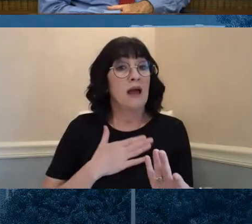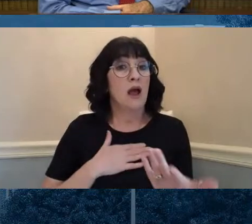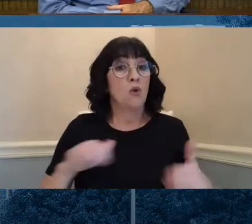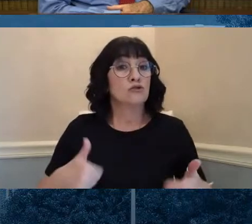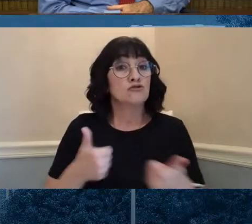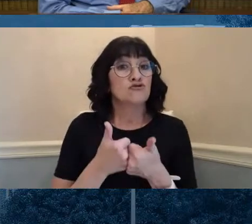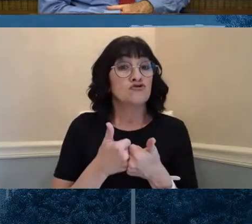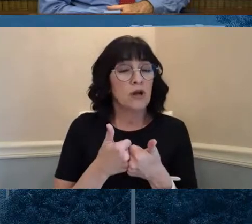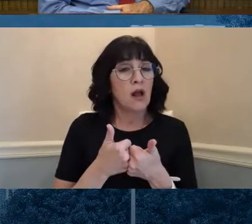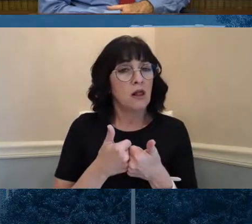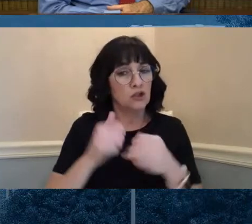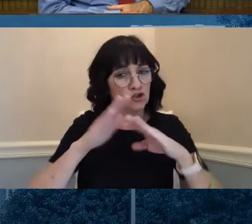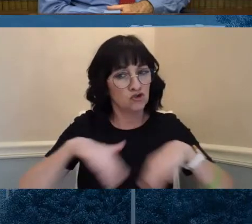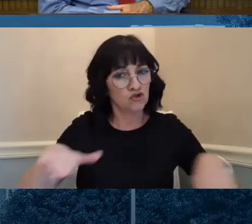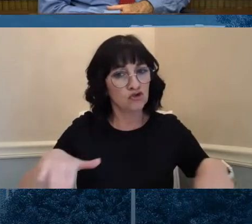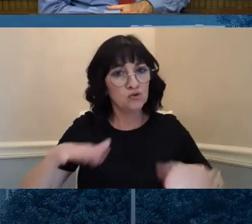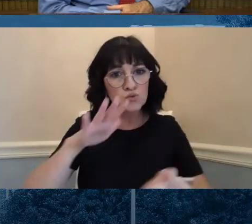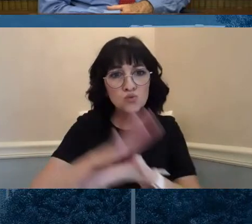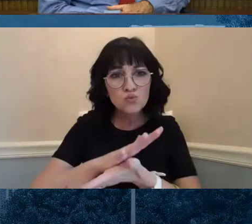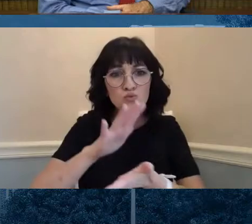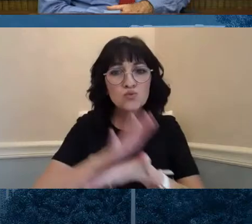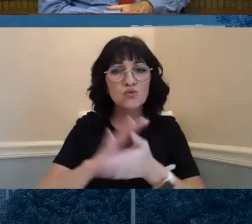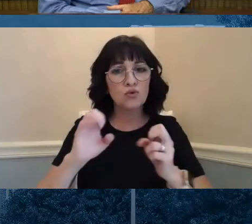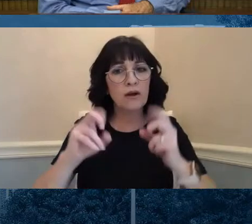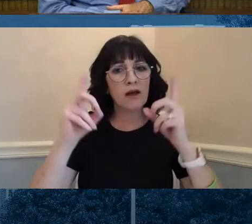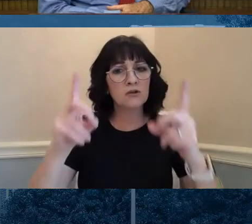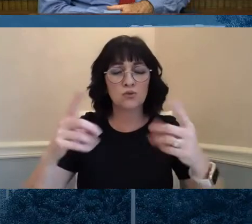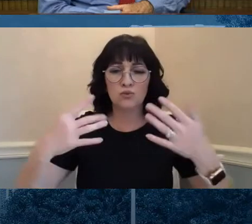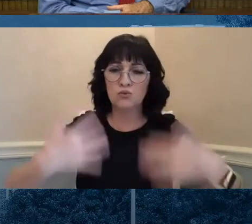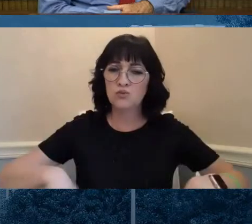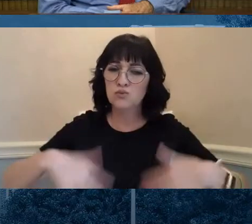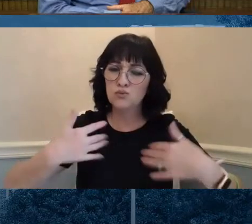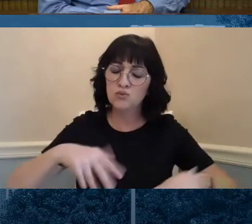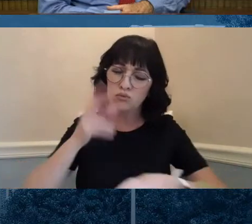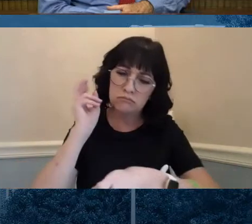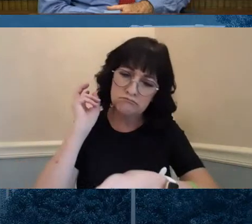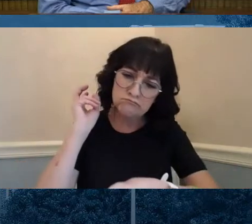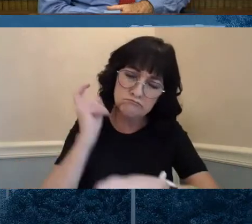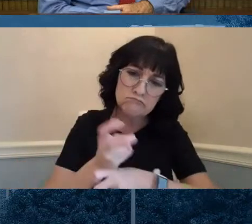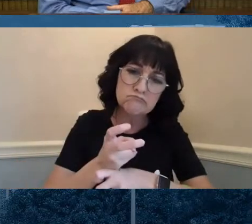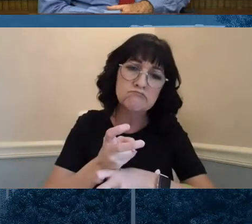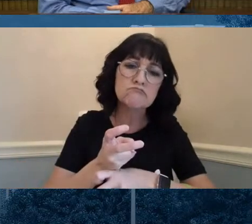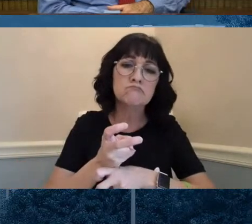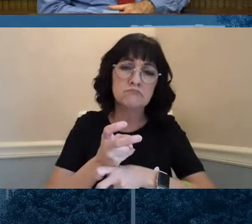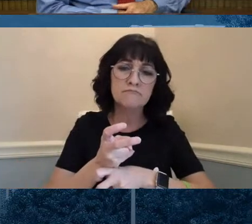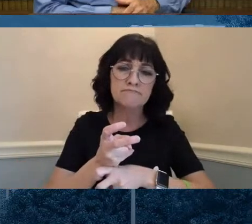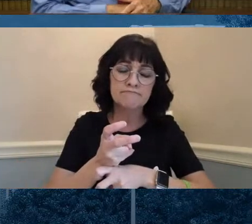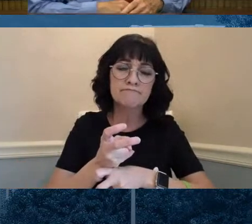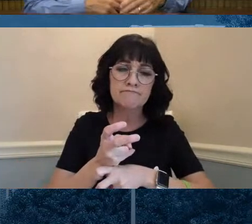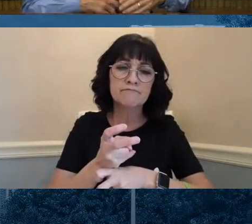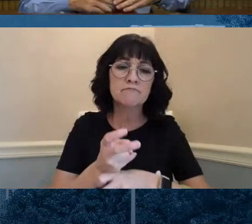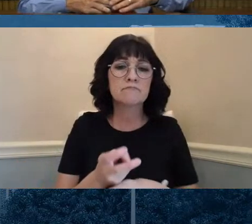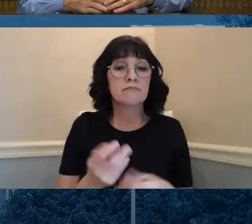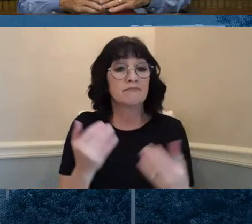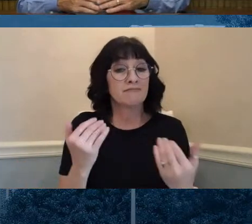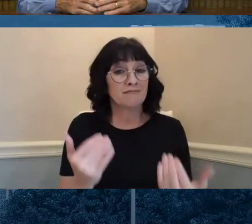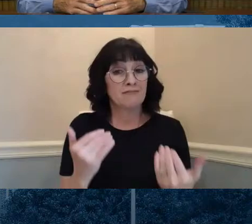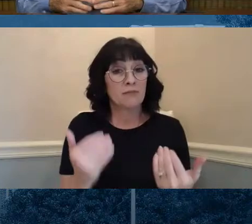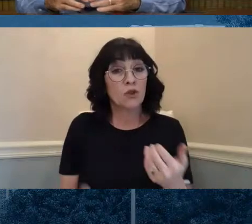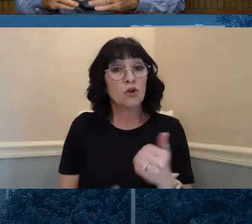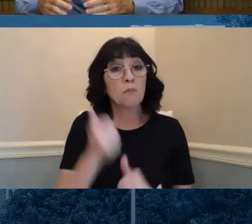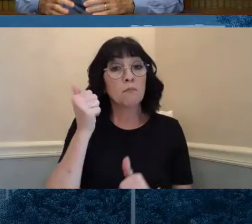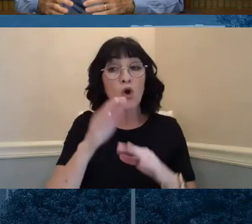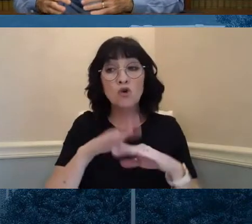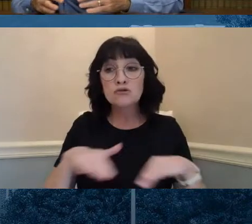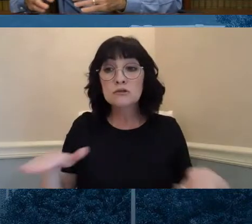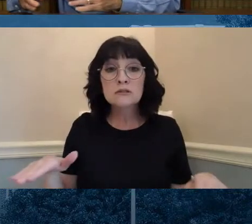across our state have been doing an unbelievable job under the most difficult circumstances. Children are in either some version